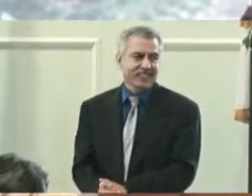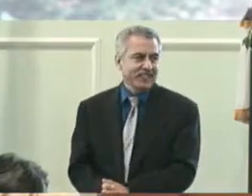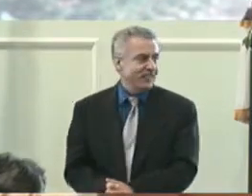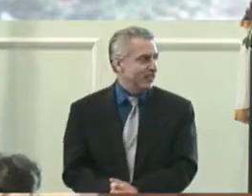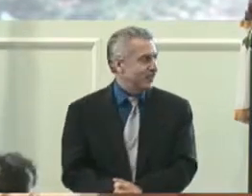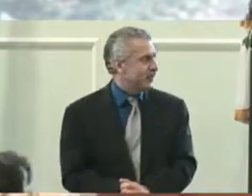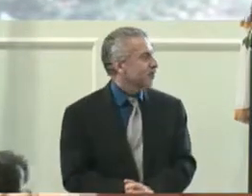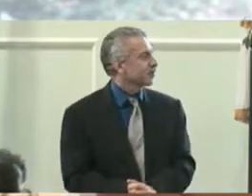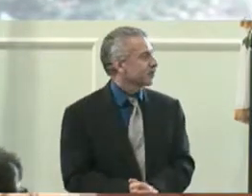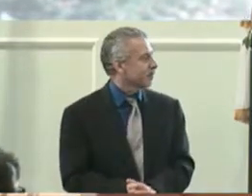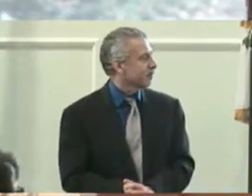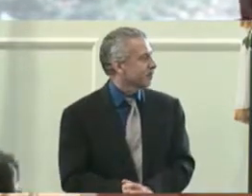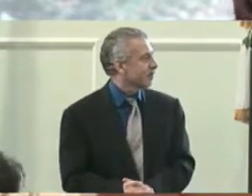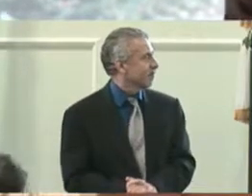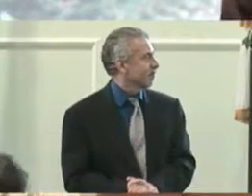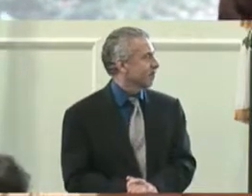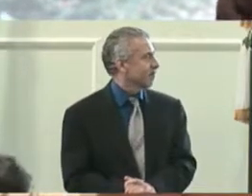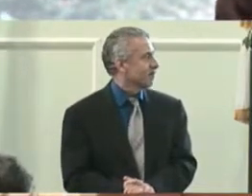straight up, okay?